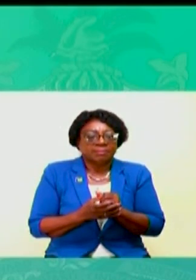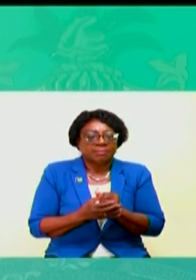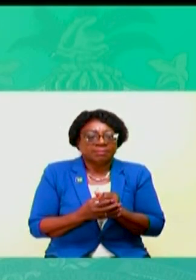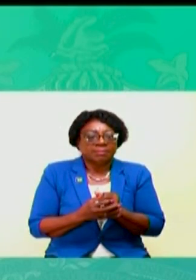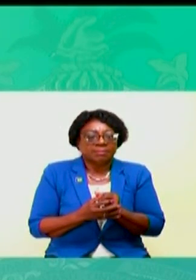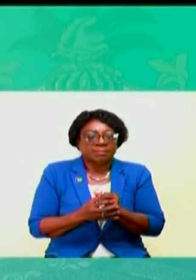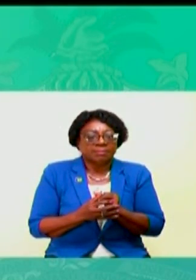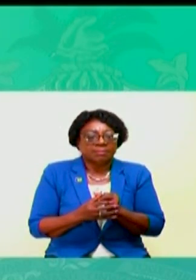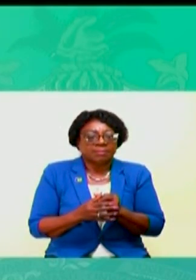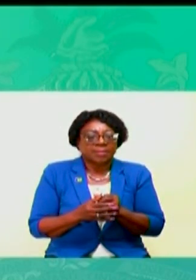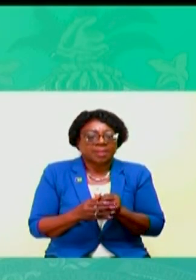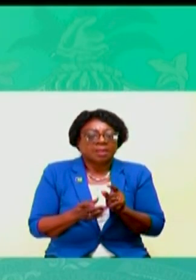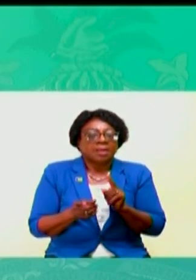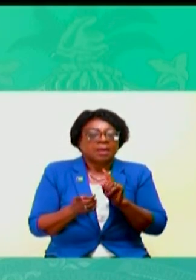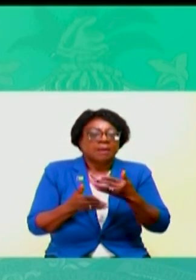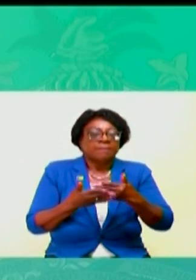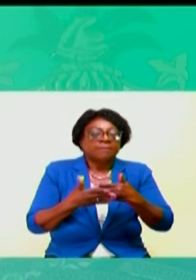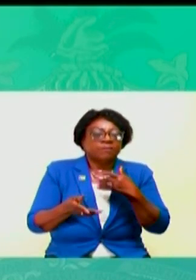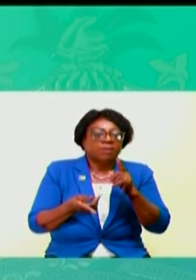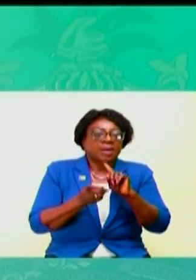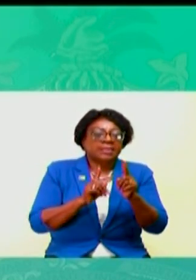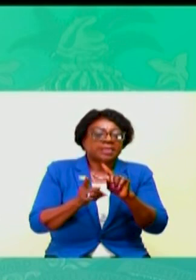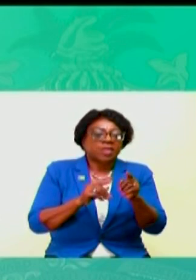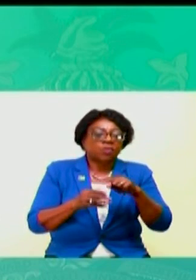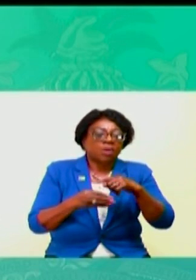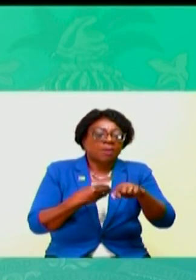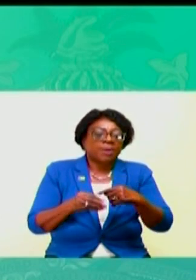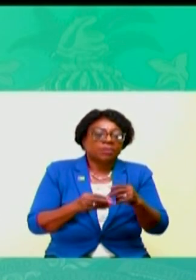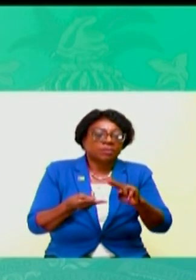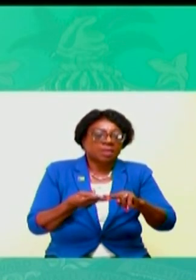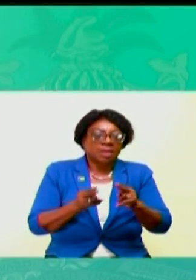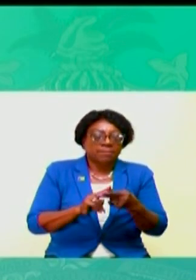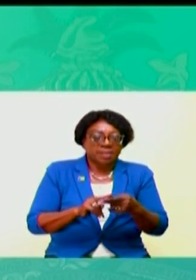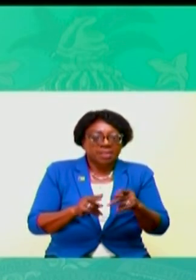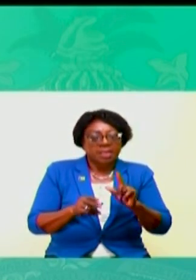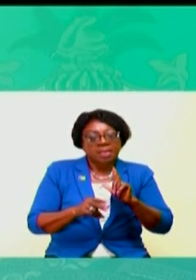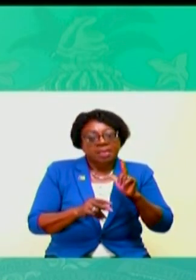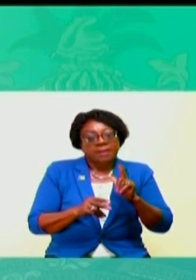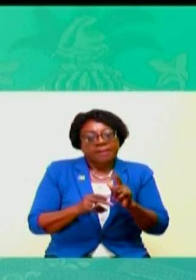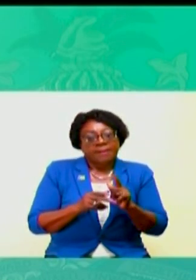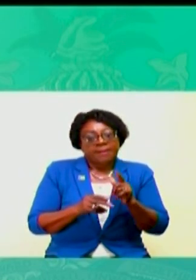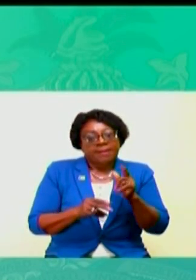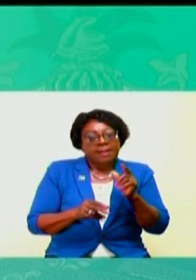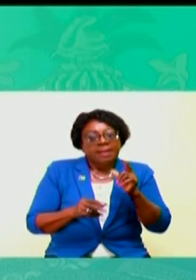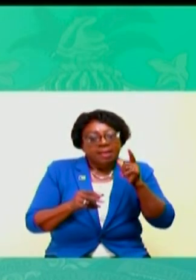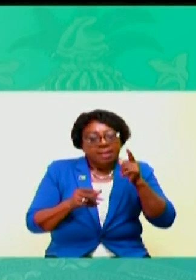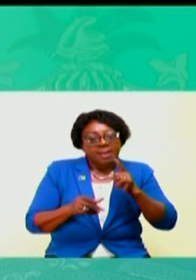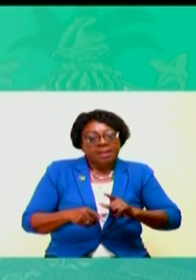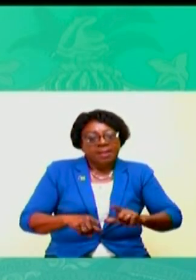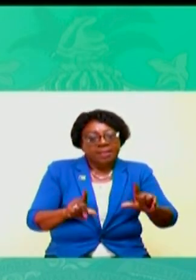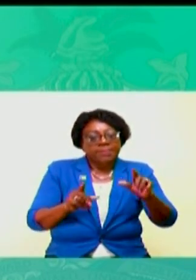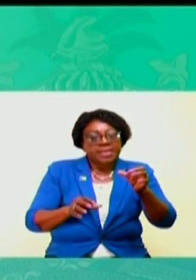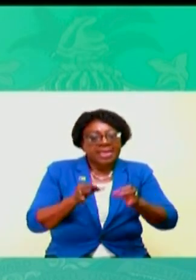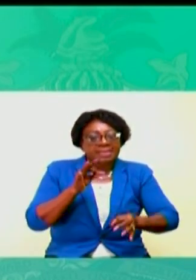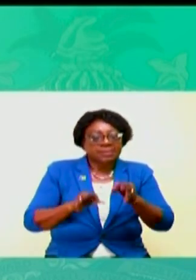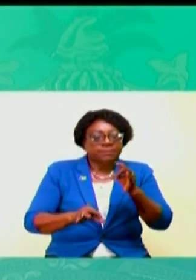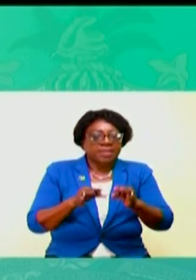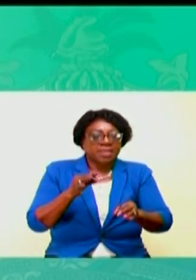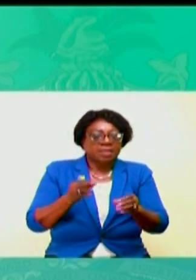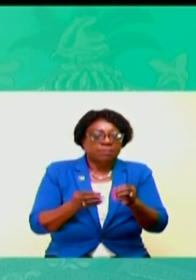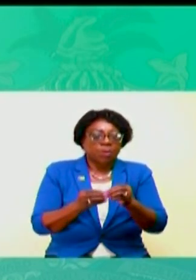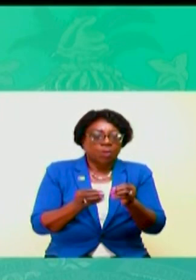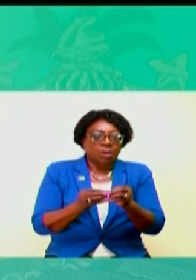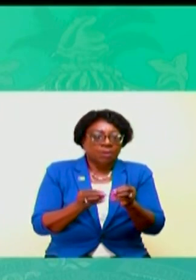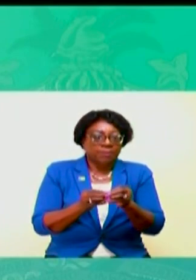Before I tell you about these numbers, before I get to you about these numbers, let me just go a little bit further. I will now, Mr. Deputy